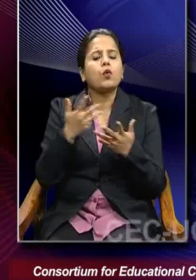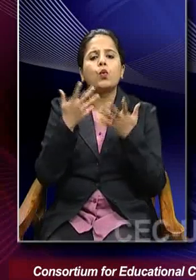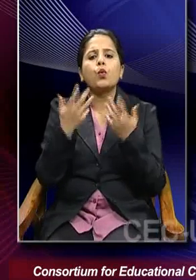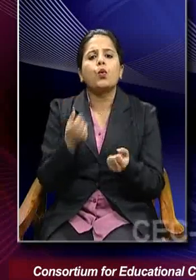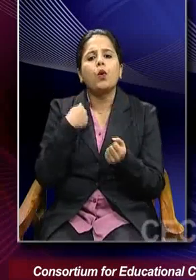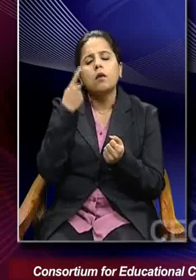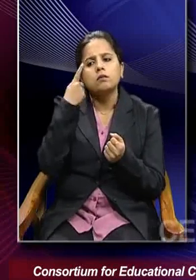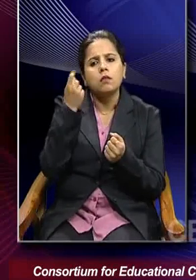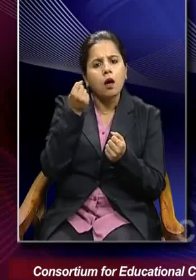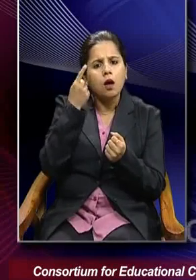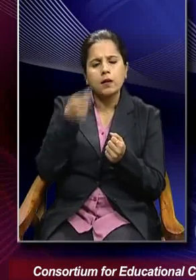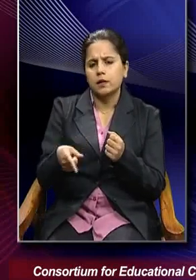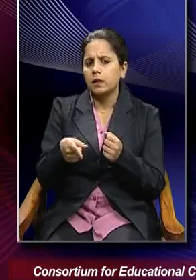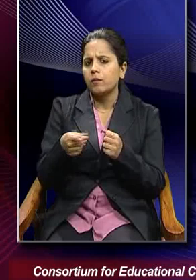by